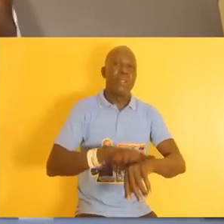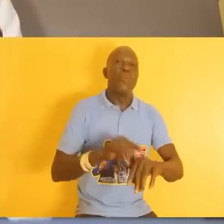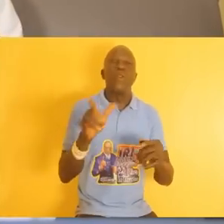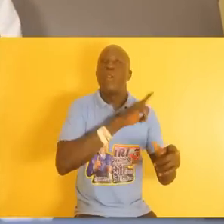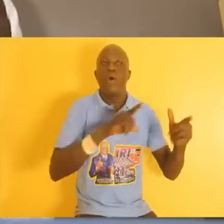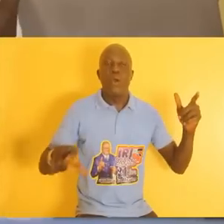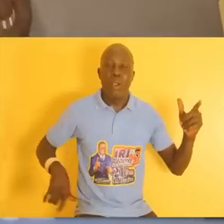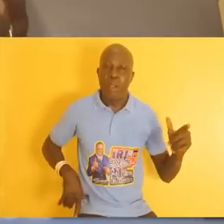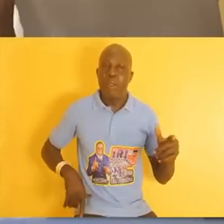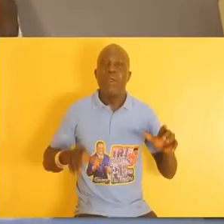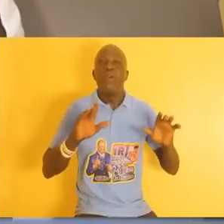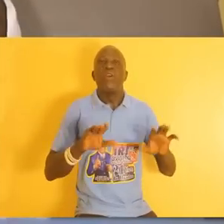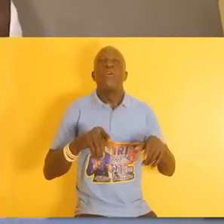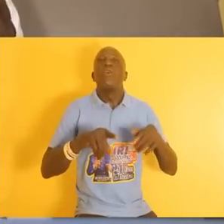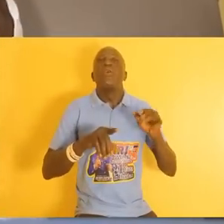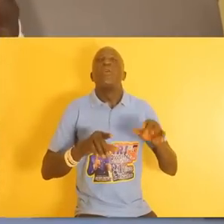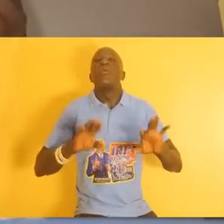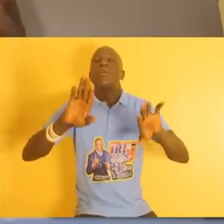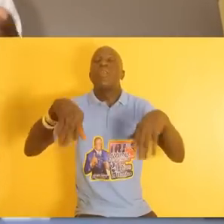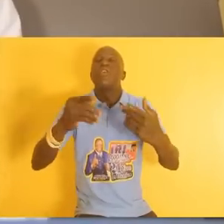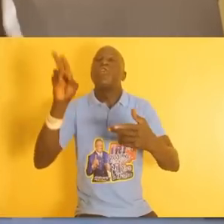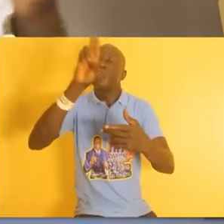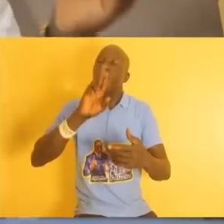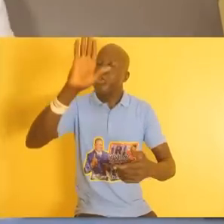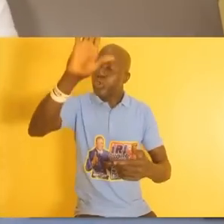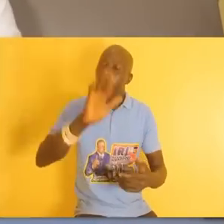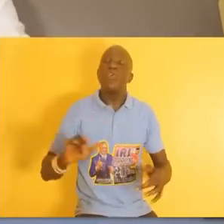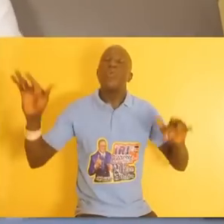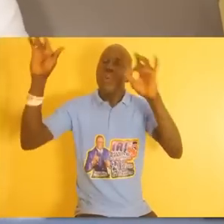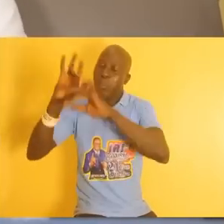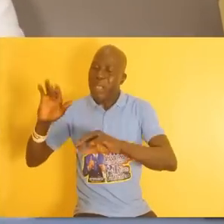Meta. Three times. Lord. Fear and know that for me,